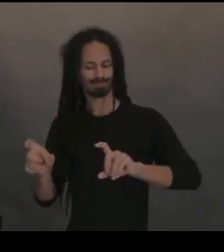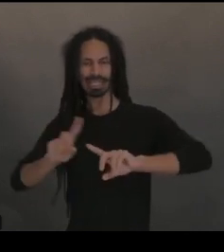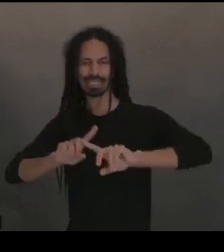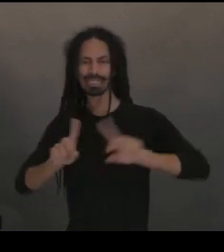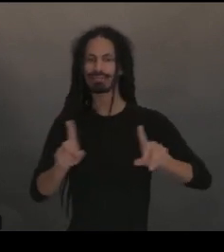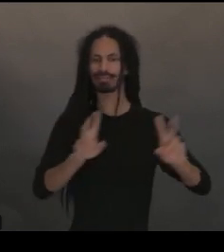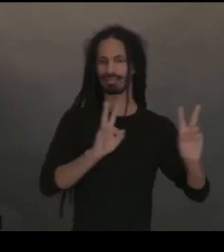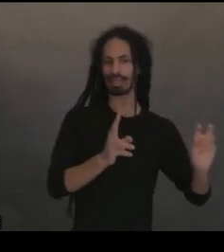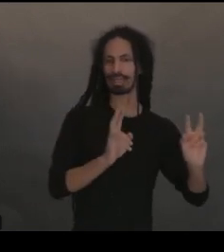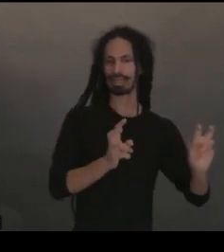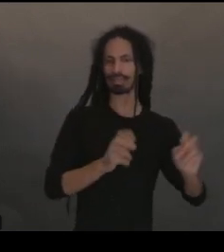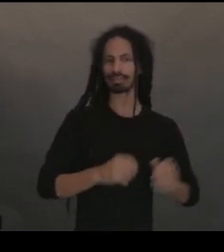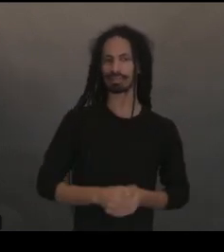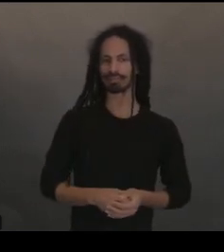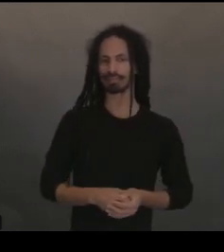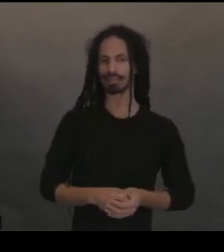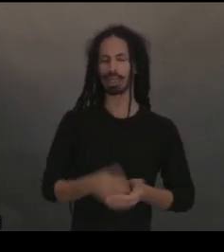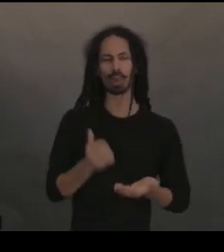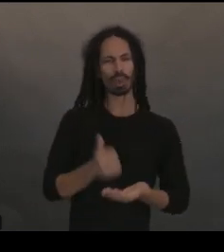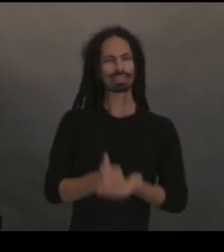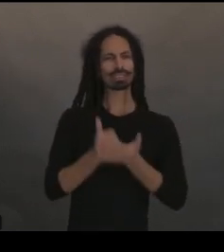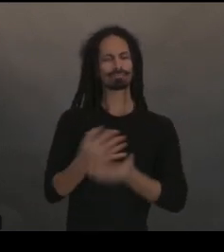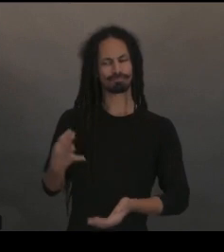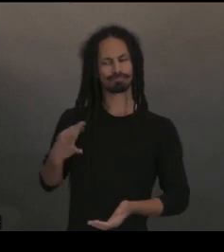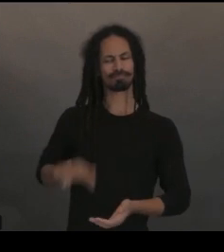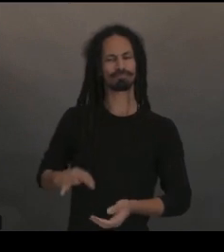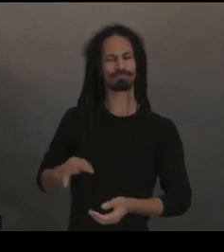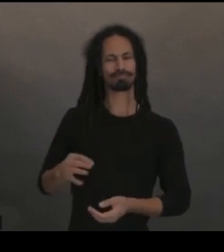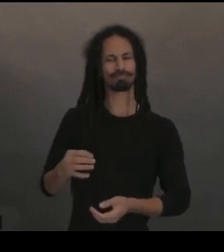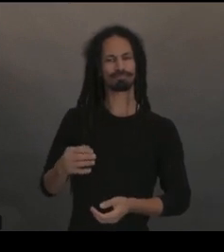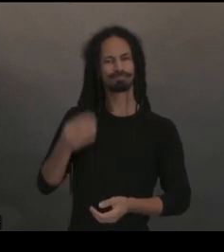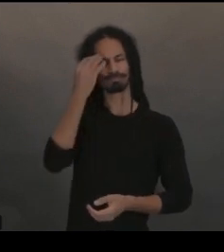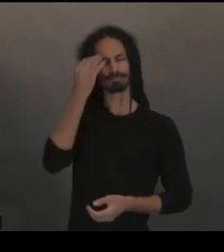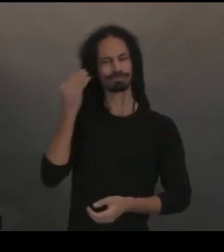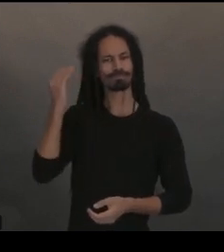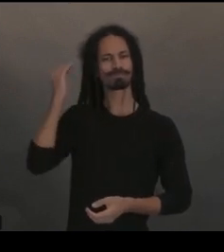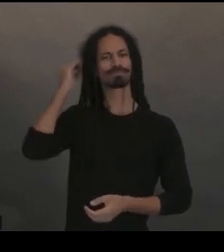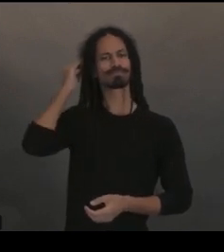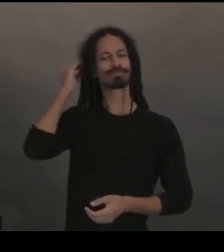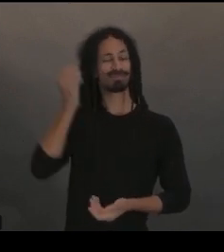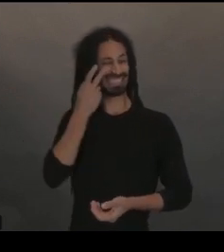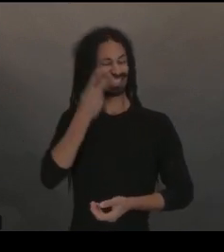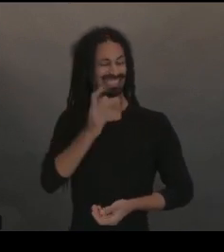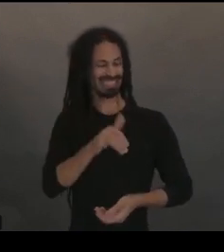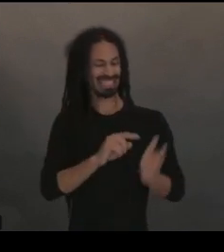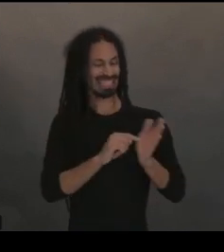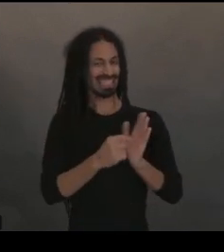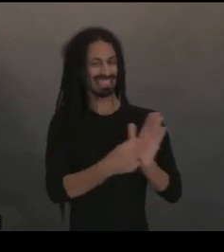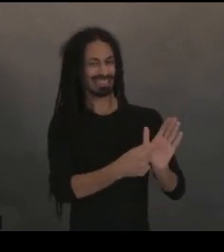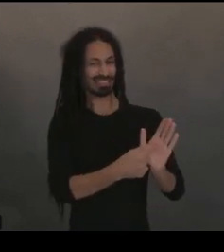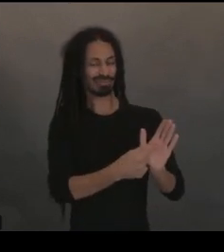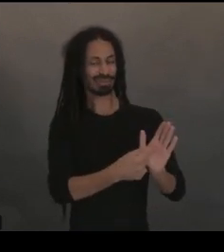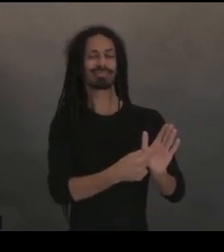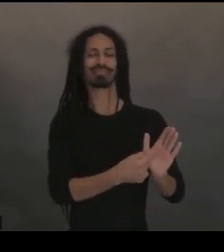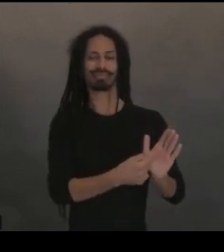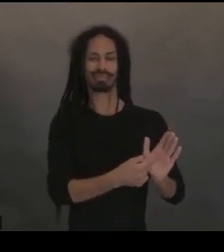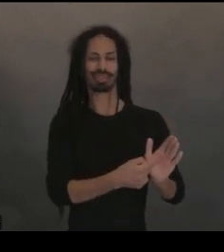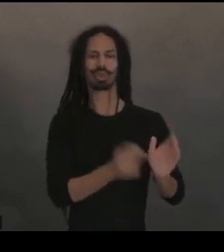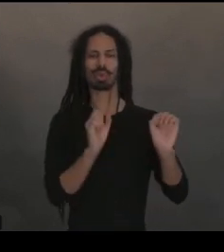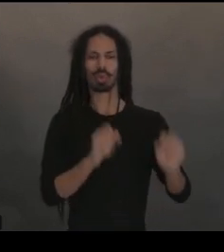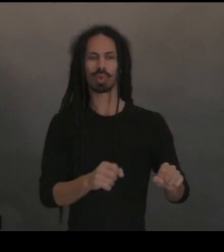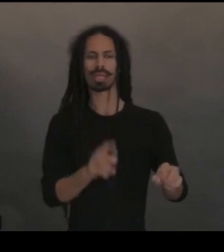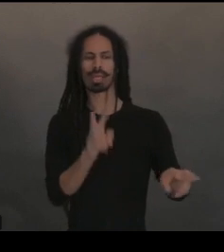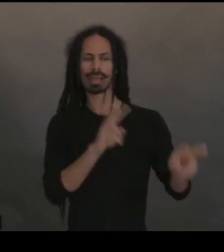really helpful to have a reference template example for your source type, so that you can understand these